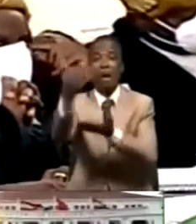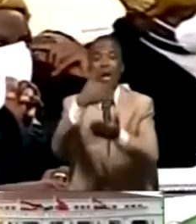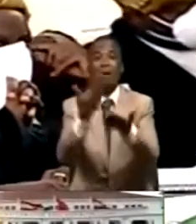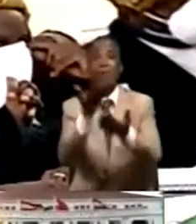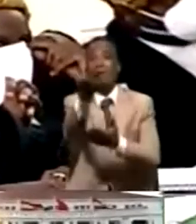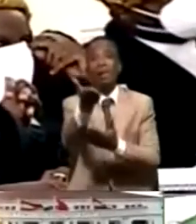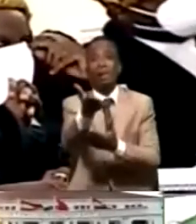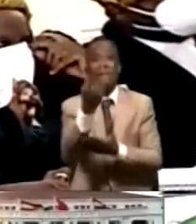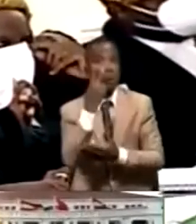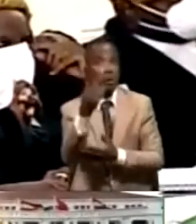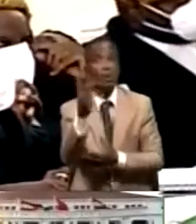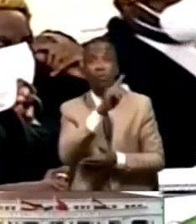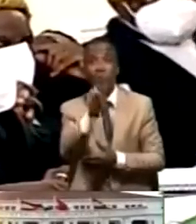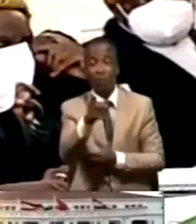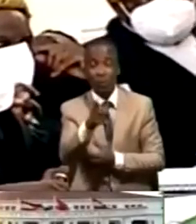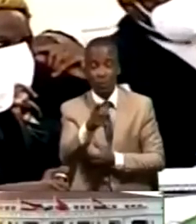you had seen them.